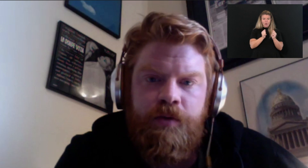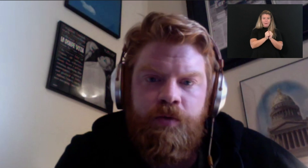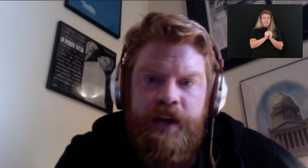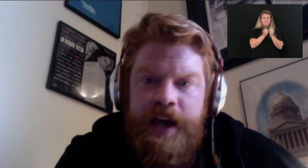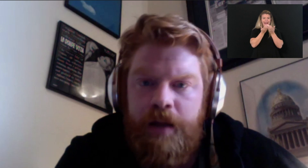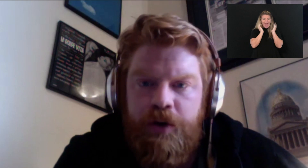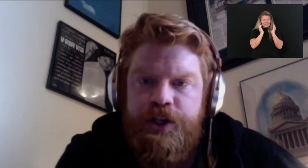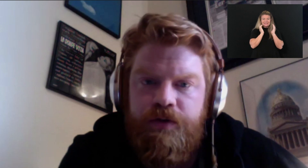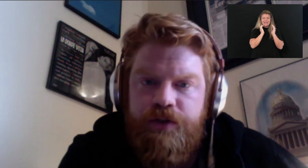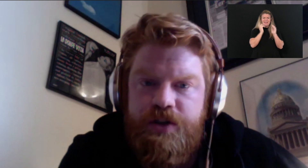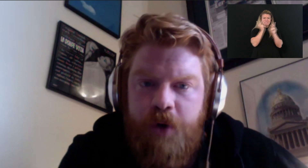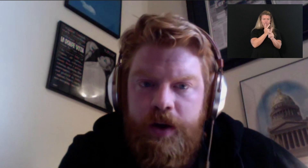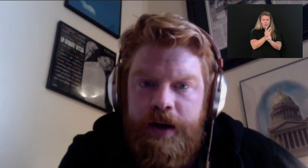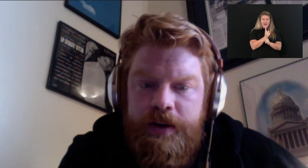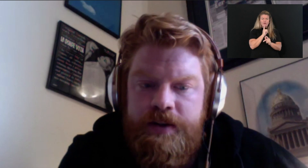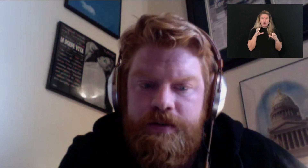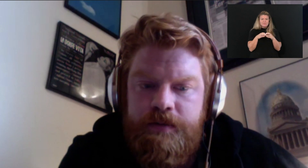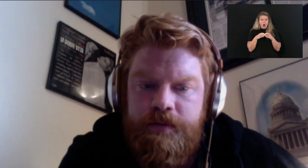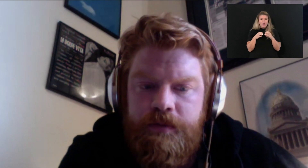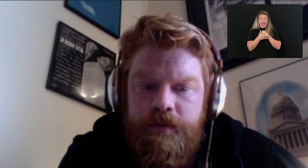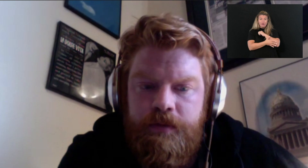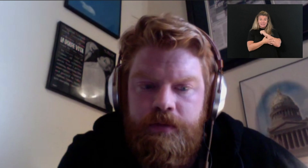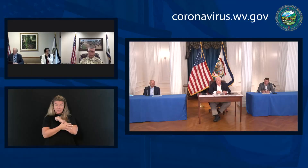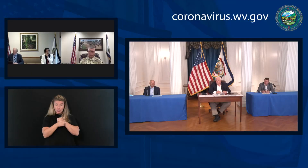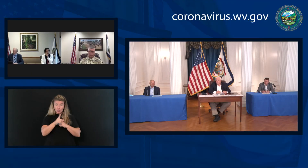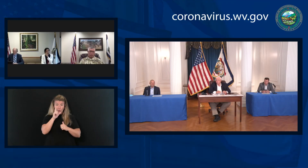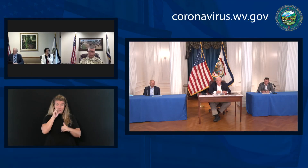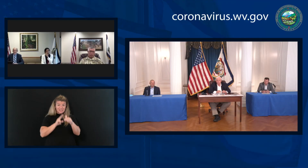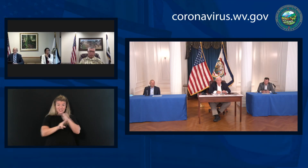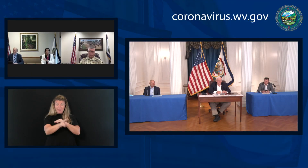the recalibration for the small counties?